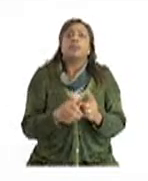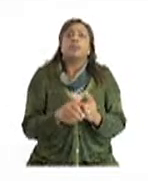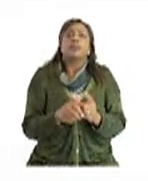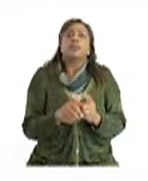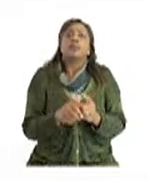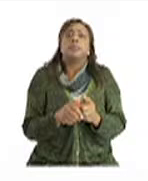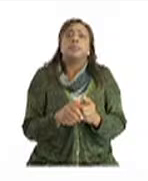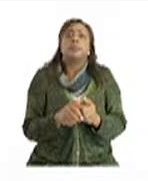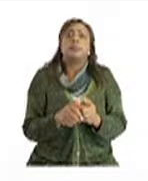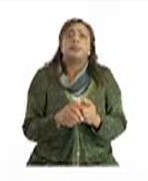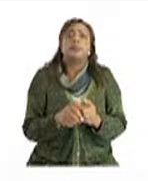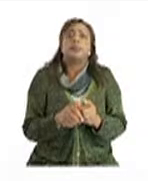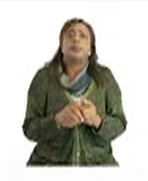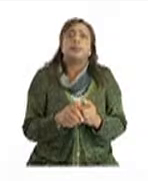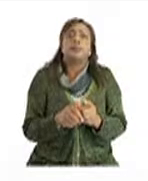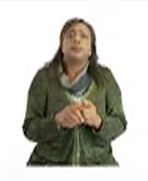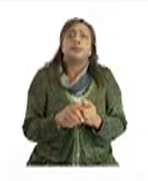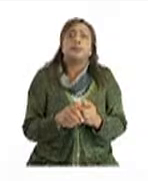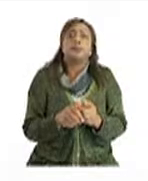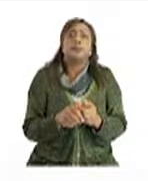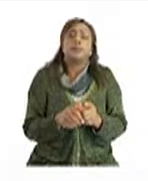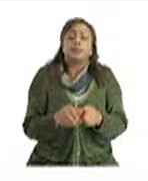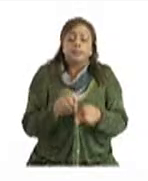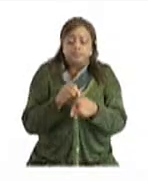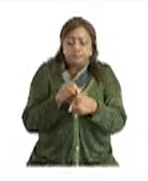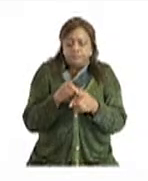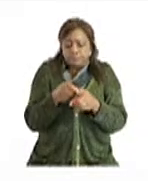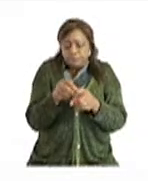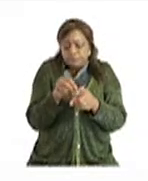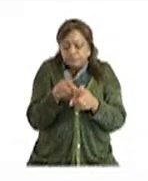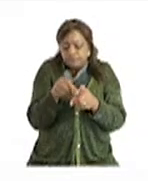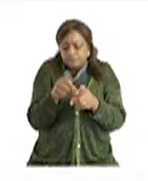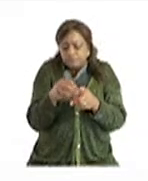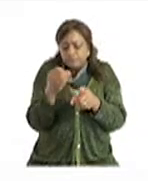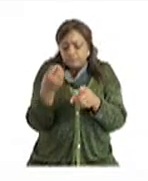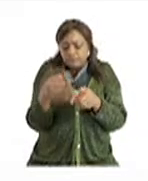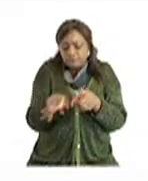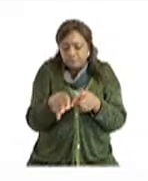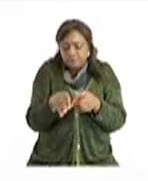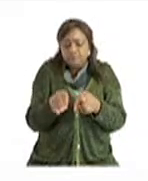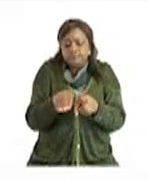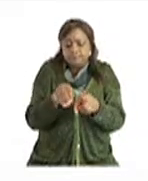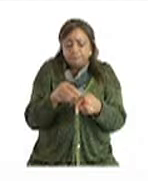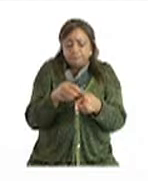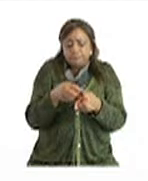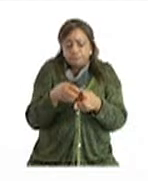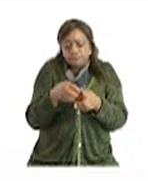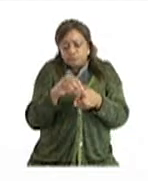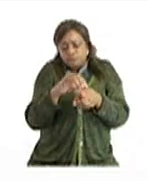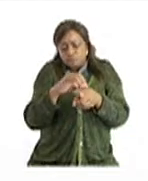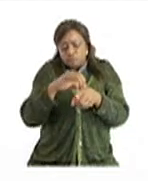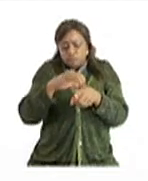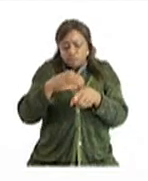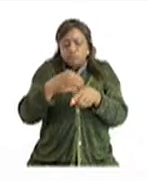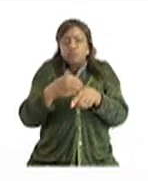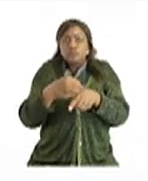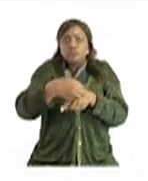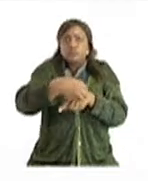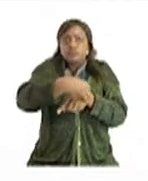once they have been produced, then the sperm cells and hormones must travel through the vas deferens